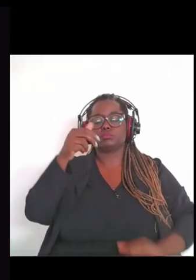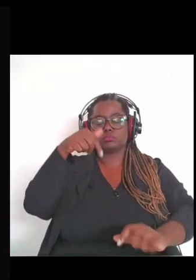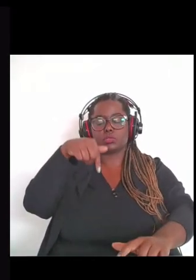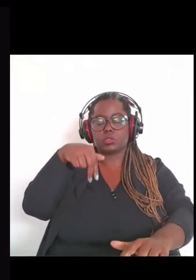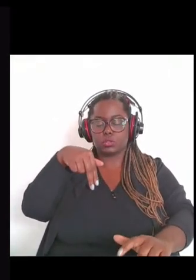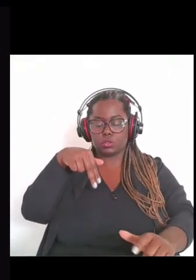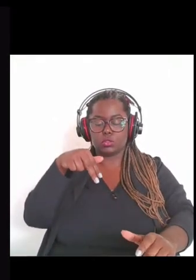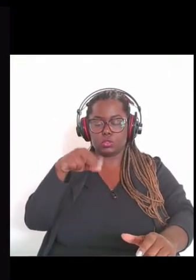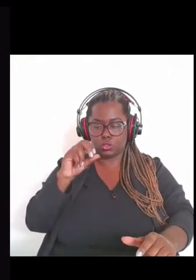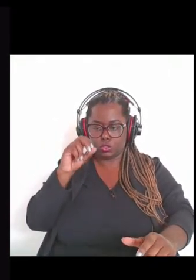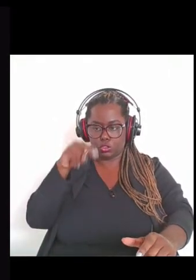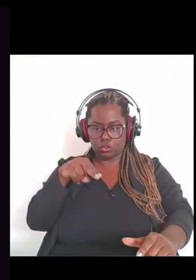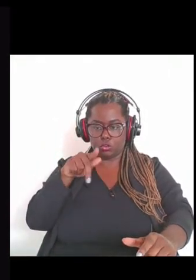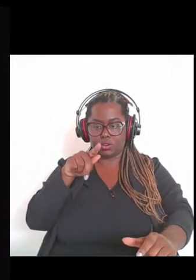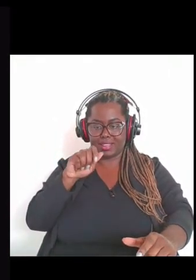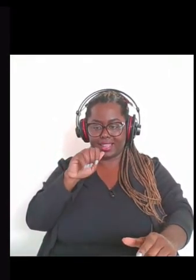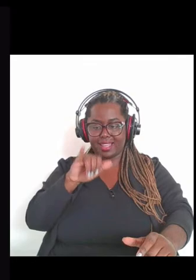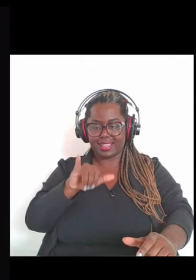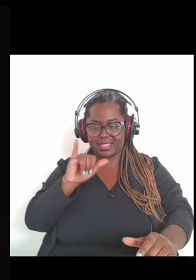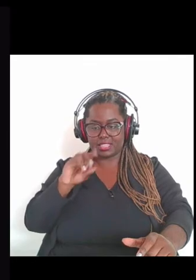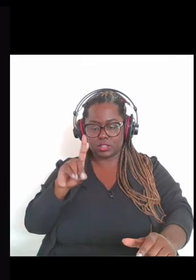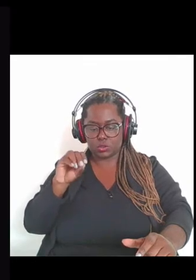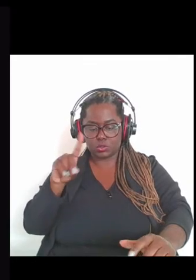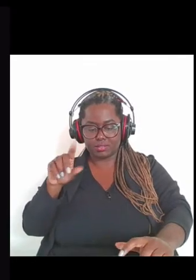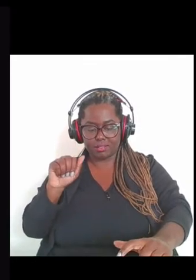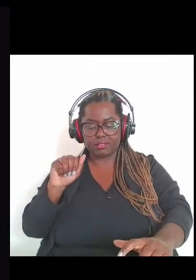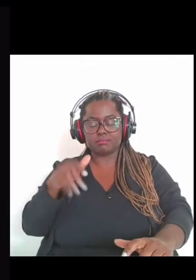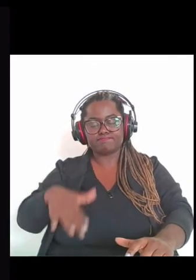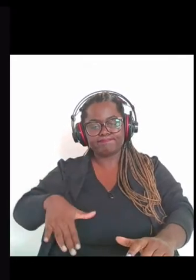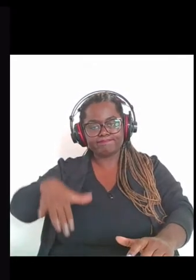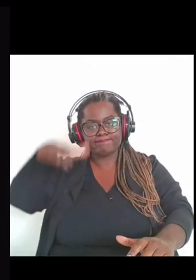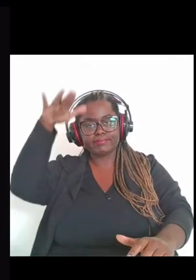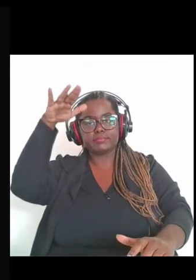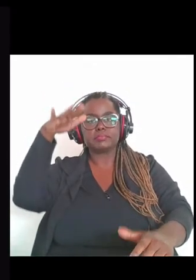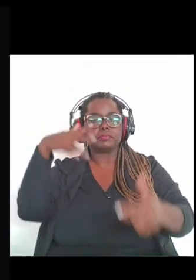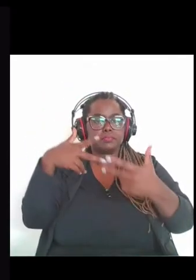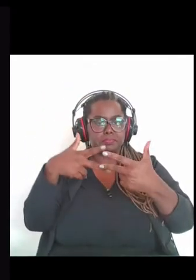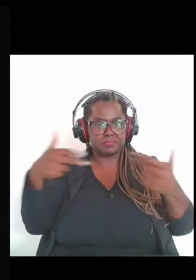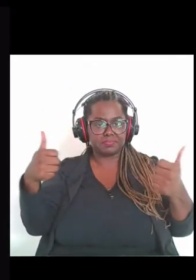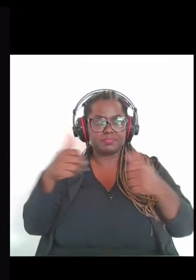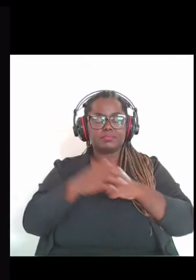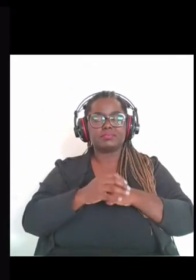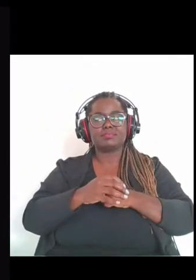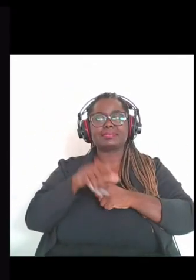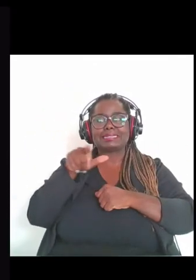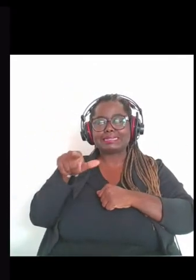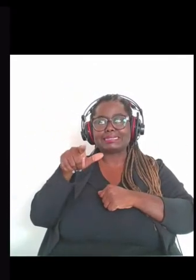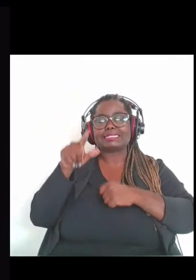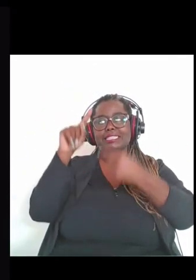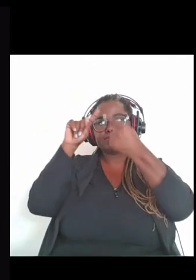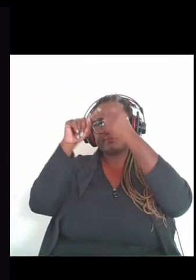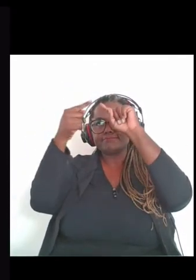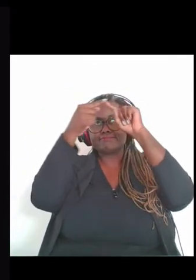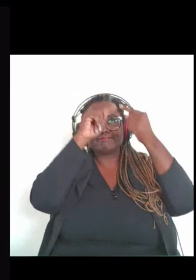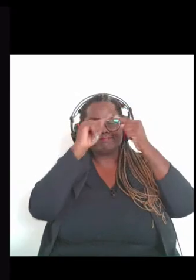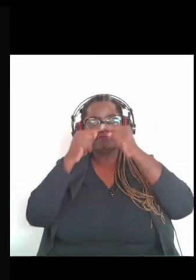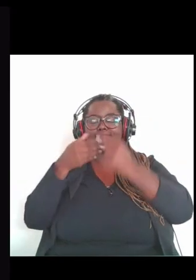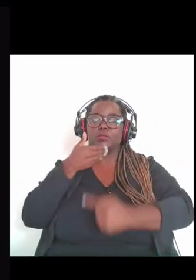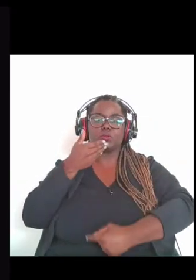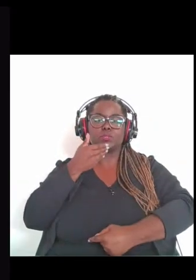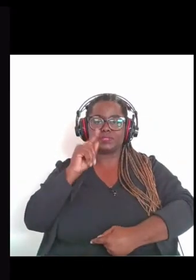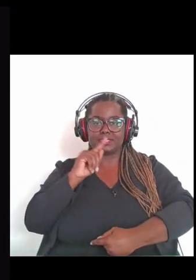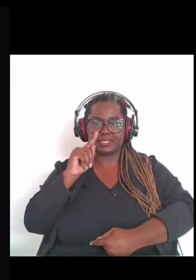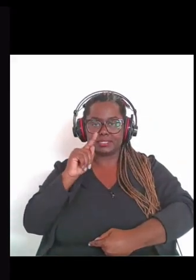these are not easy associations and the device the poet uses is a critical